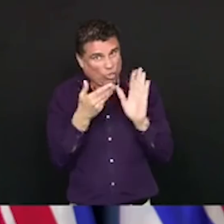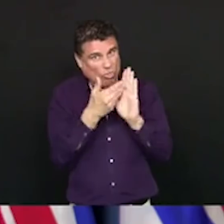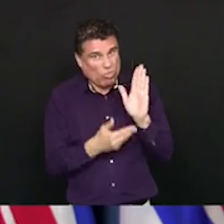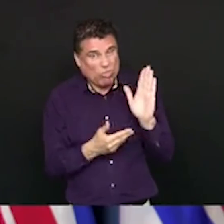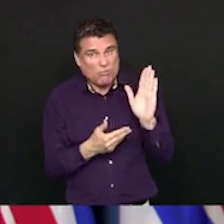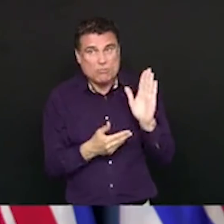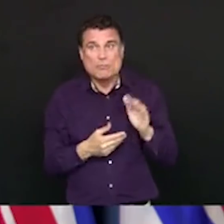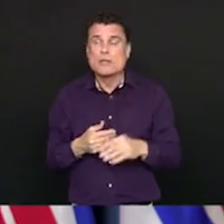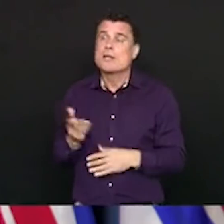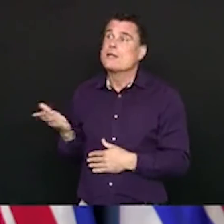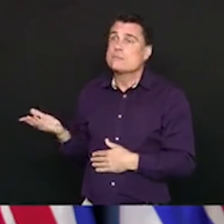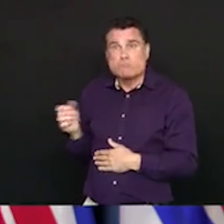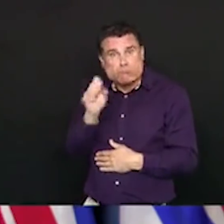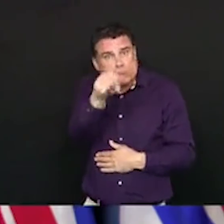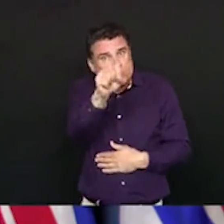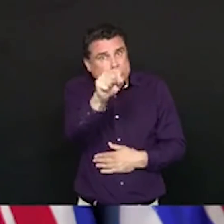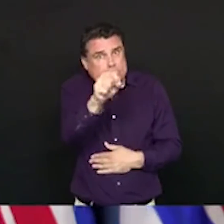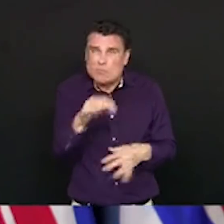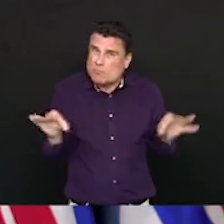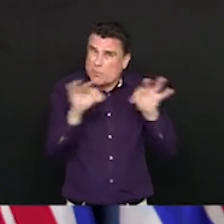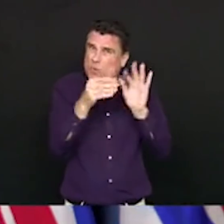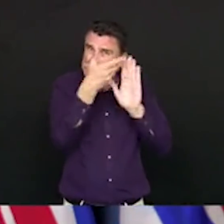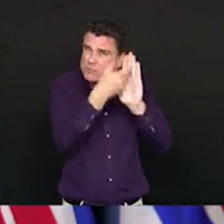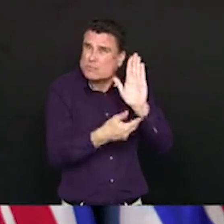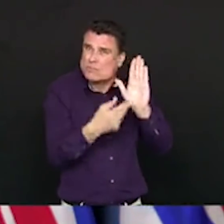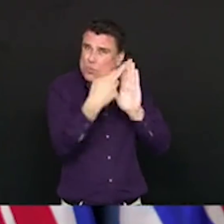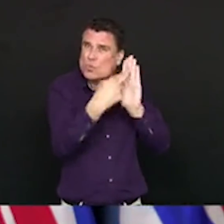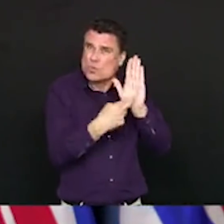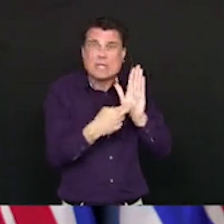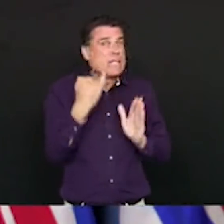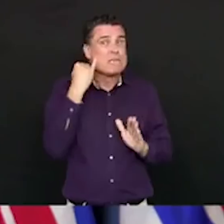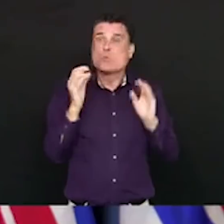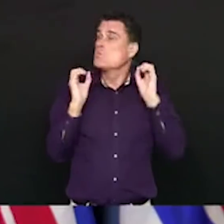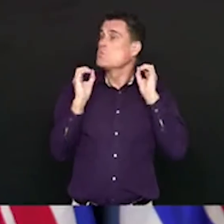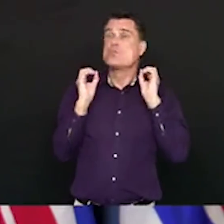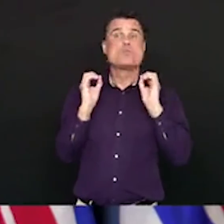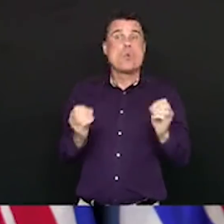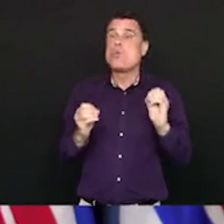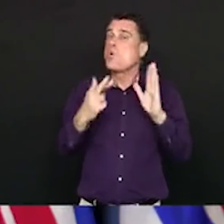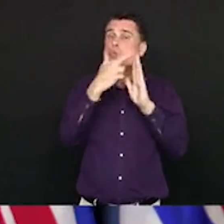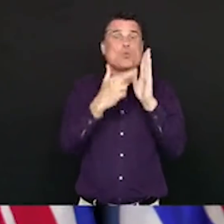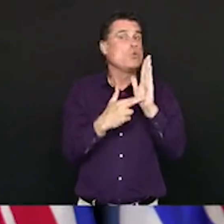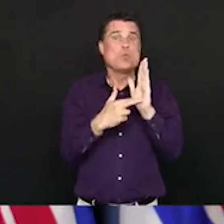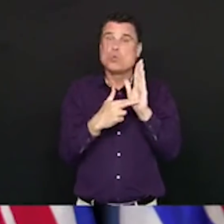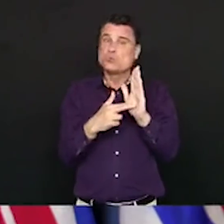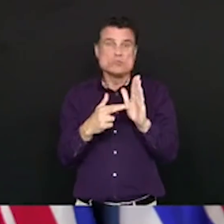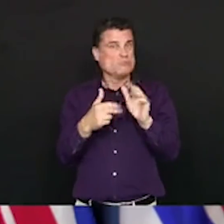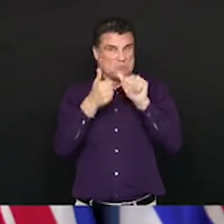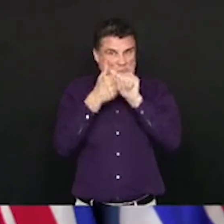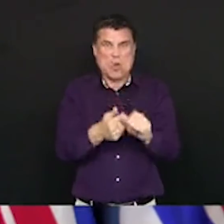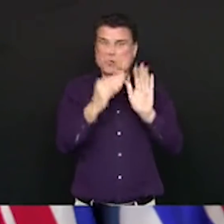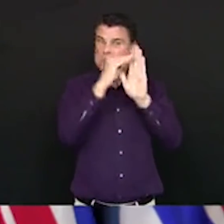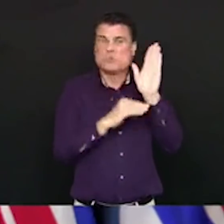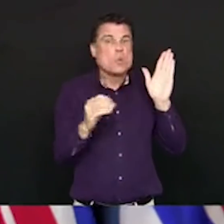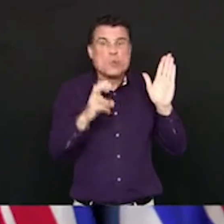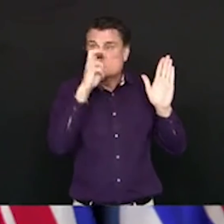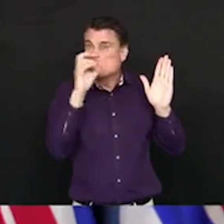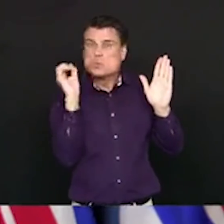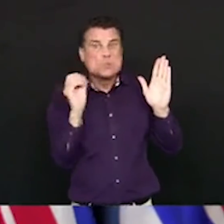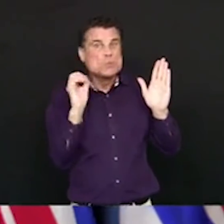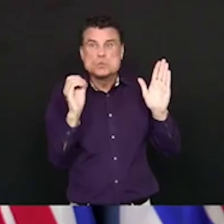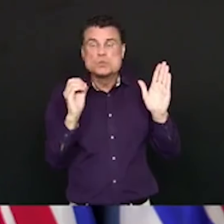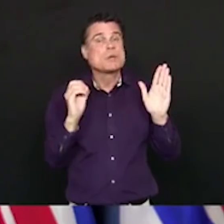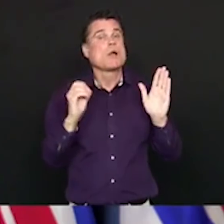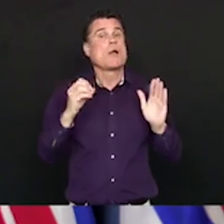been far different. Were it not for the collective effort of British Columbians, we would have seen a different outcome. And that's